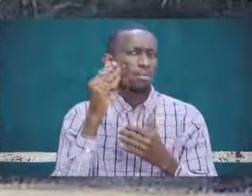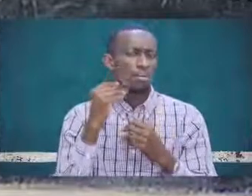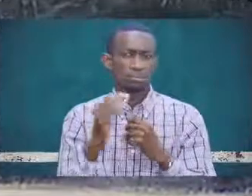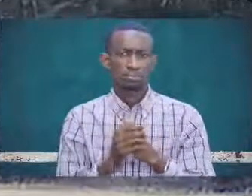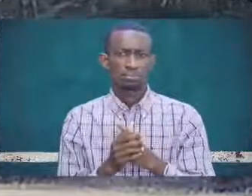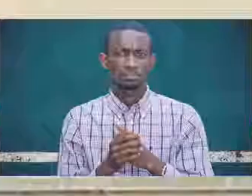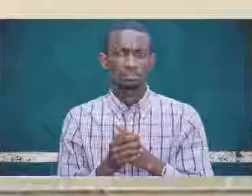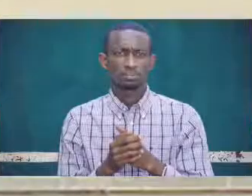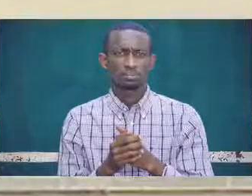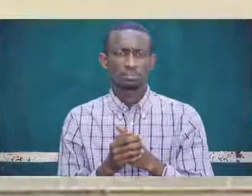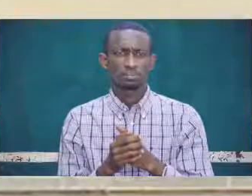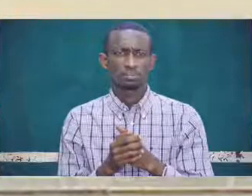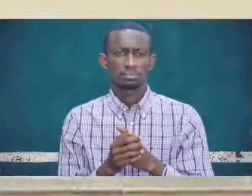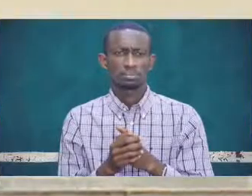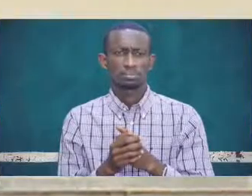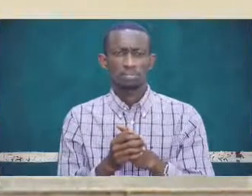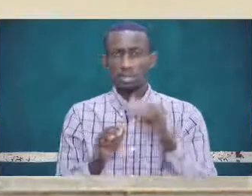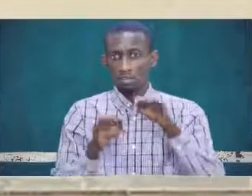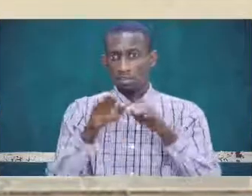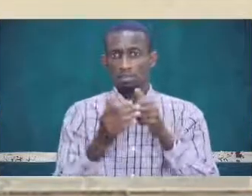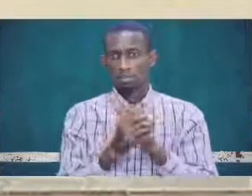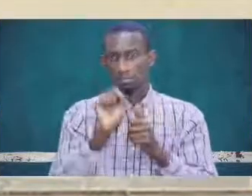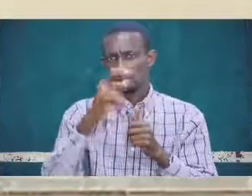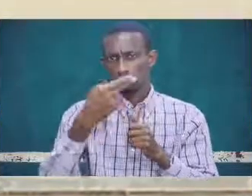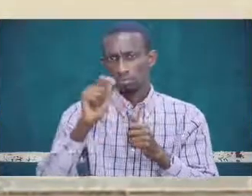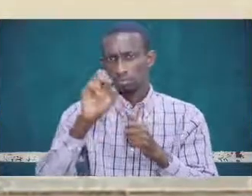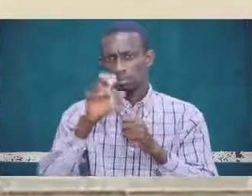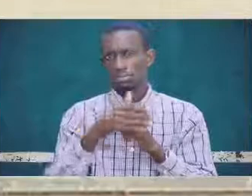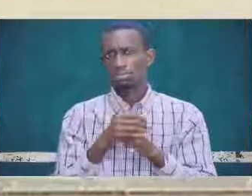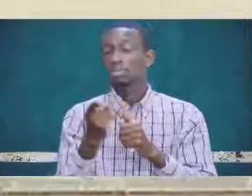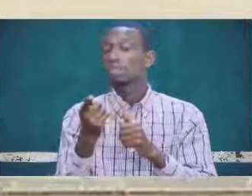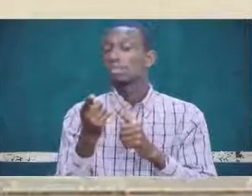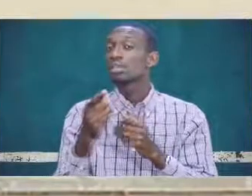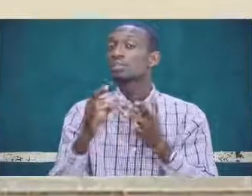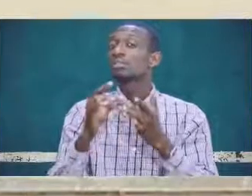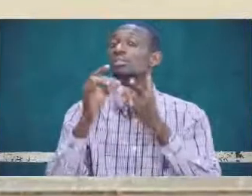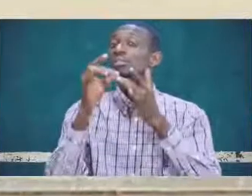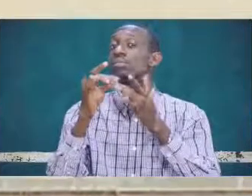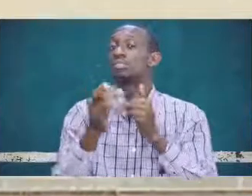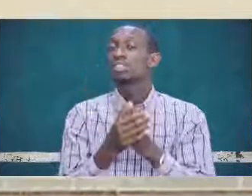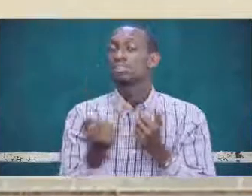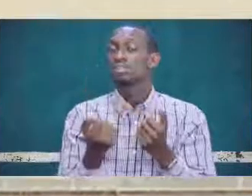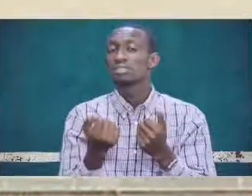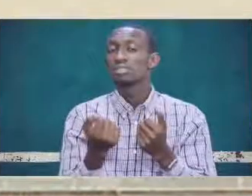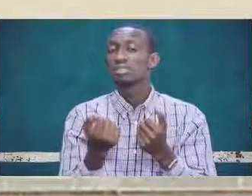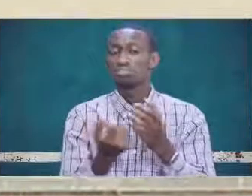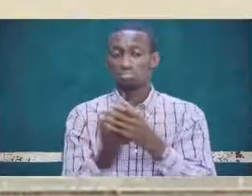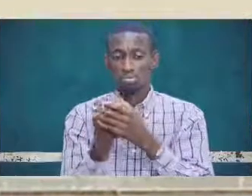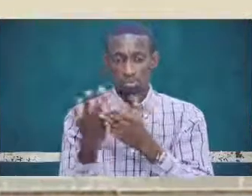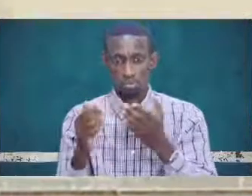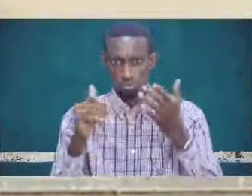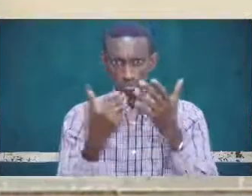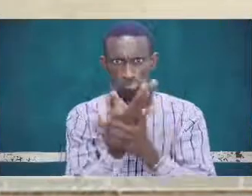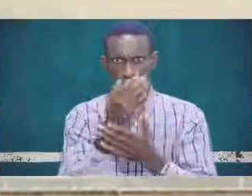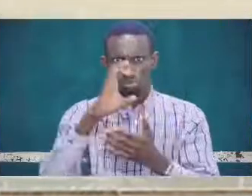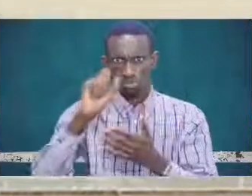mentioned, special epithelial cells. These special epithelial cells releases mucus, and I can say the mucus will be